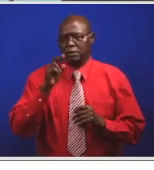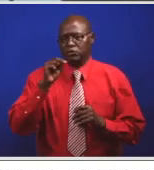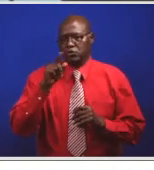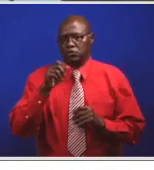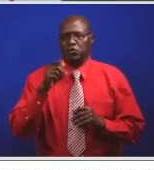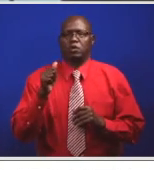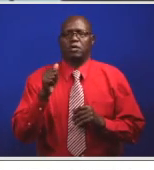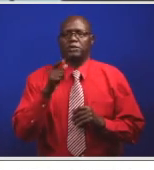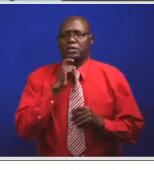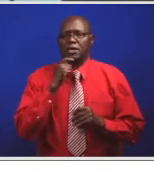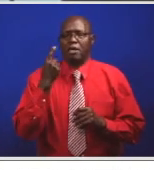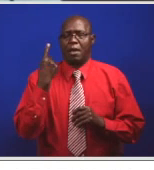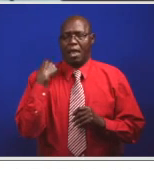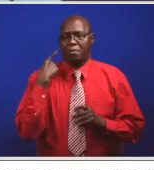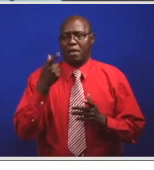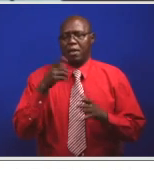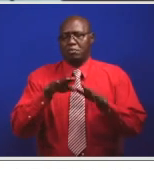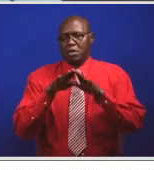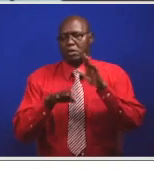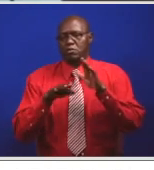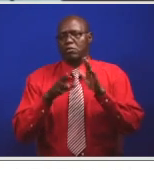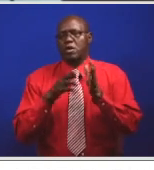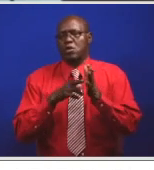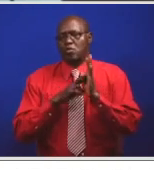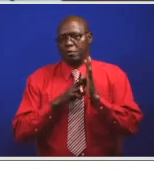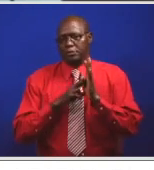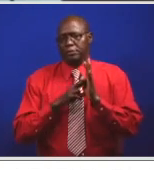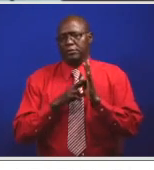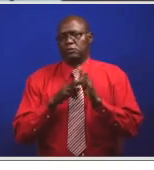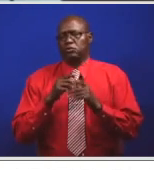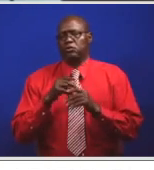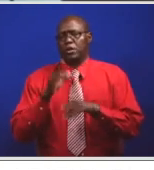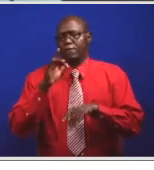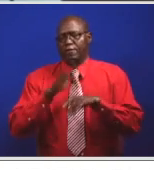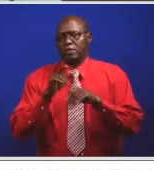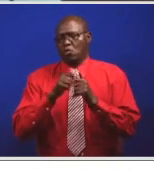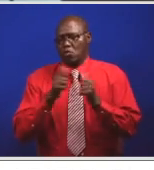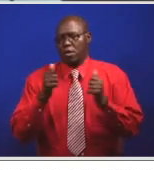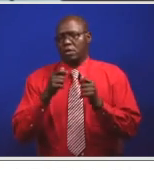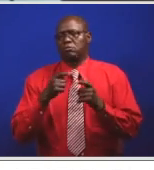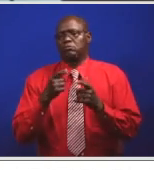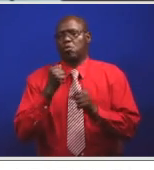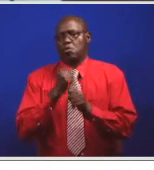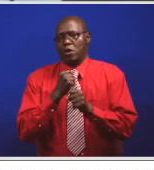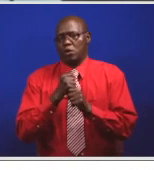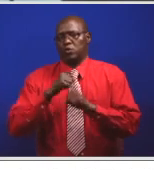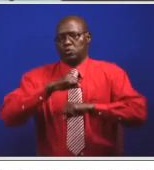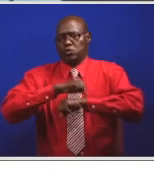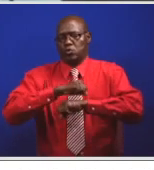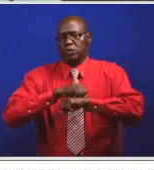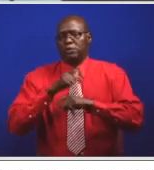in place fall below the requirements to effectively run a primary school. Zioka opined that the last review on capitation was done